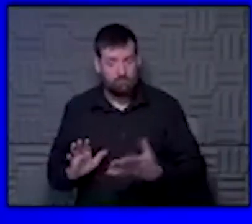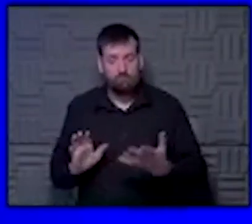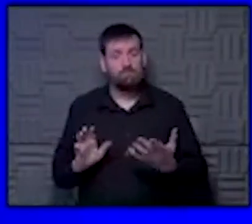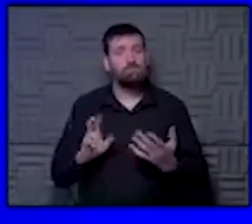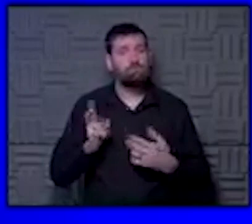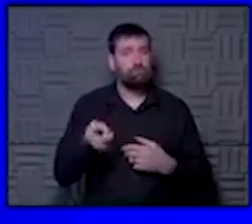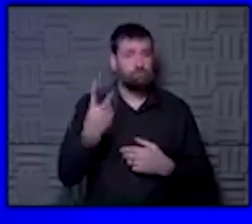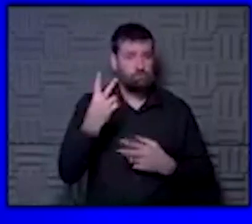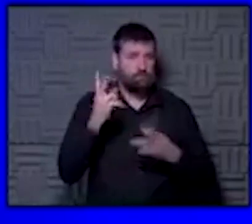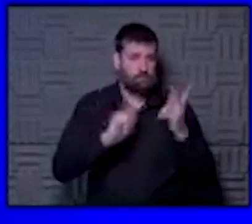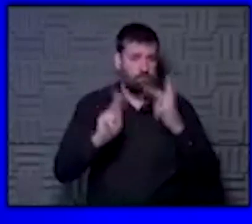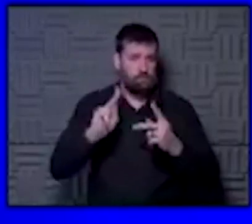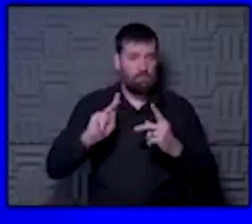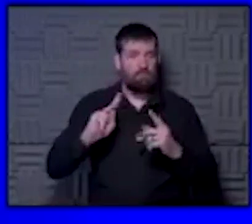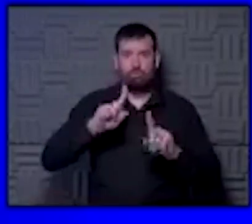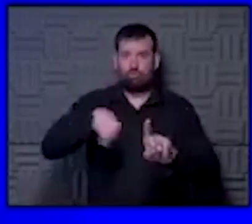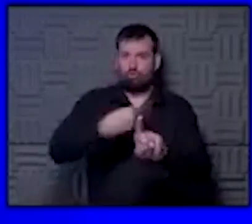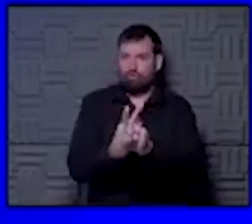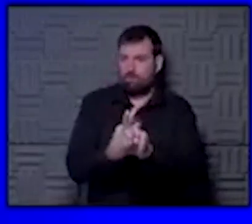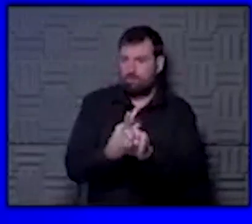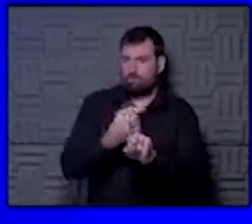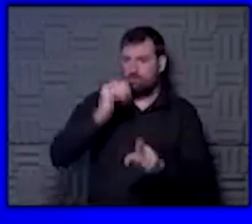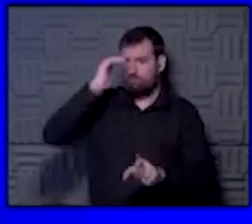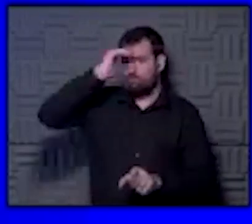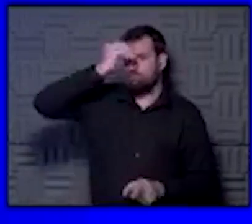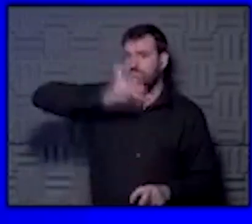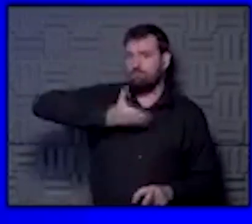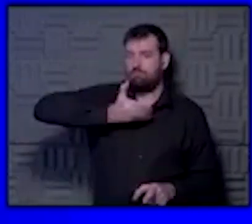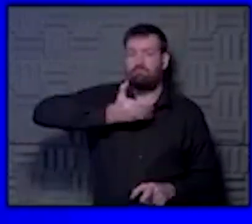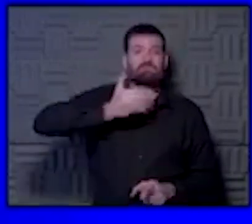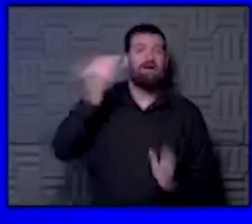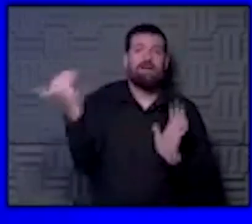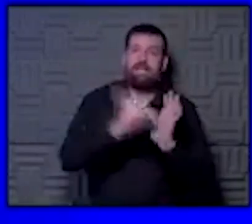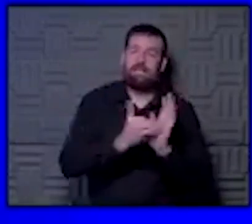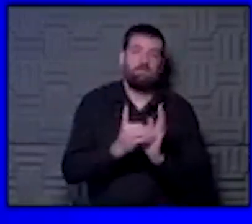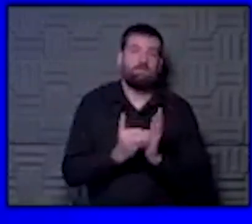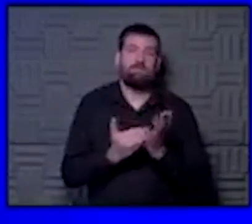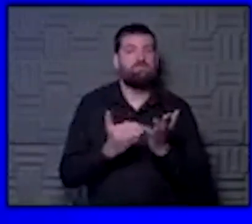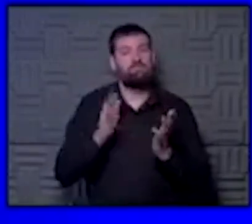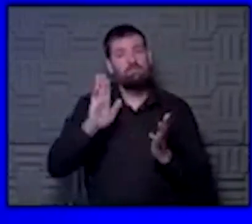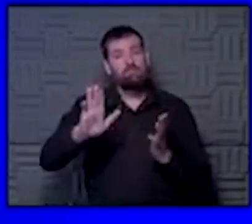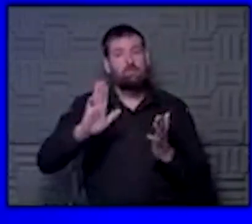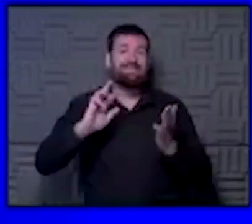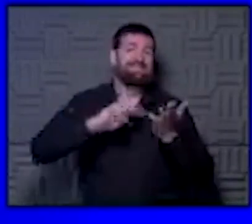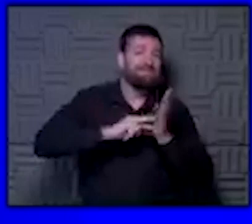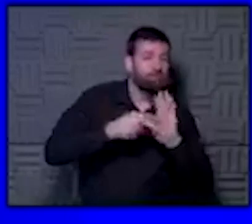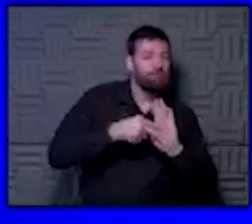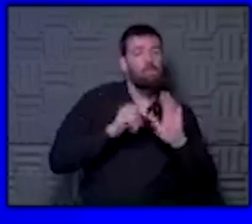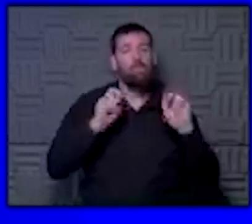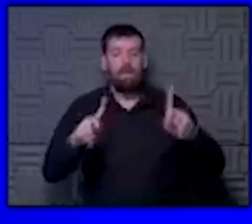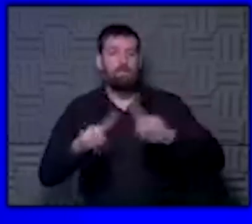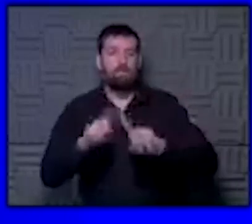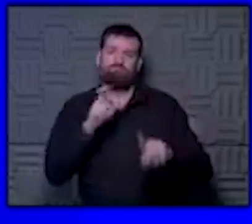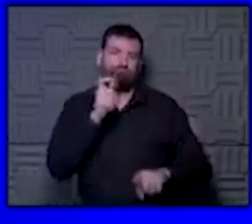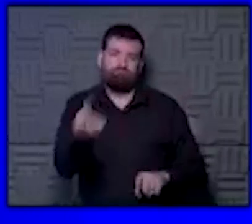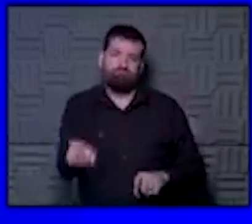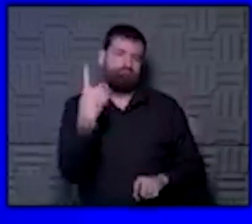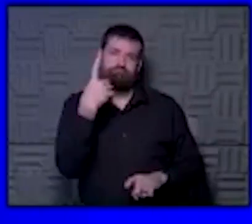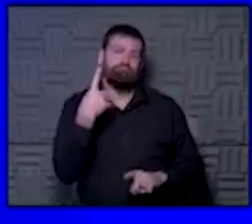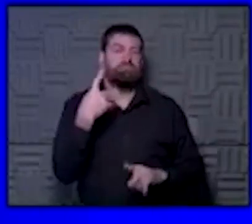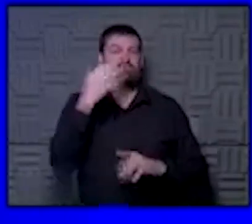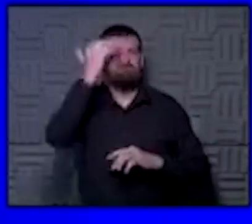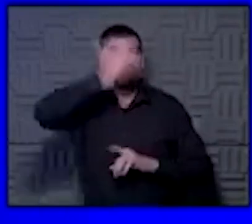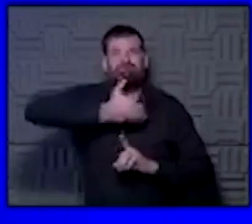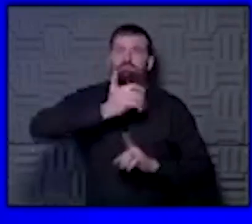were 2 people with just face shields. Again, it's not barrier protection. I think their intention was okay. They just did not understand that. So it was